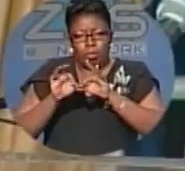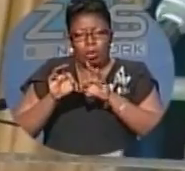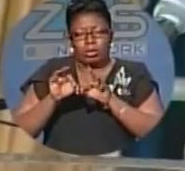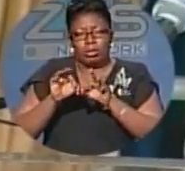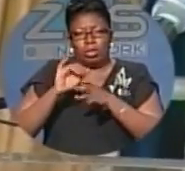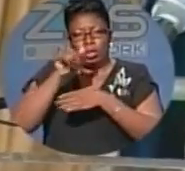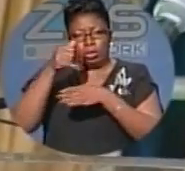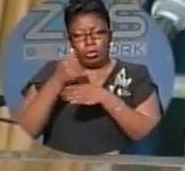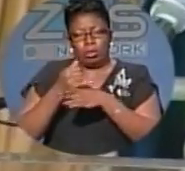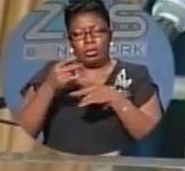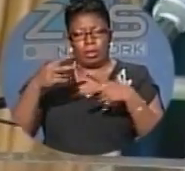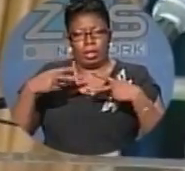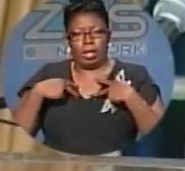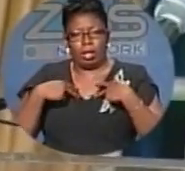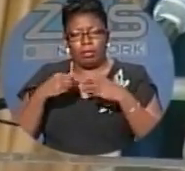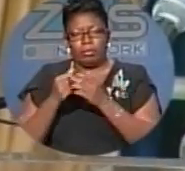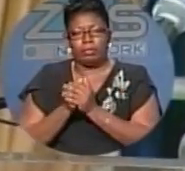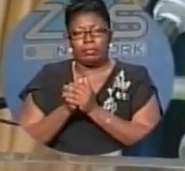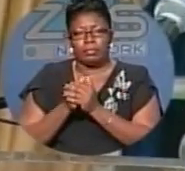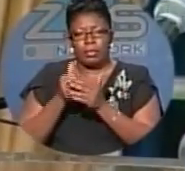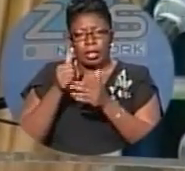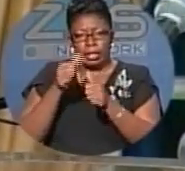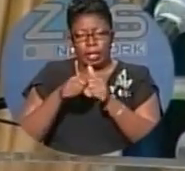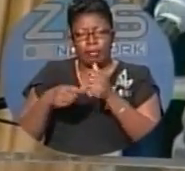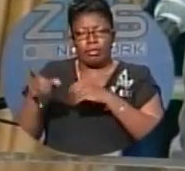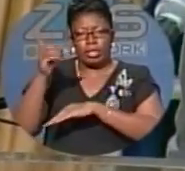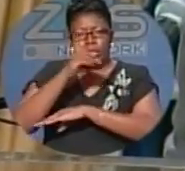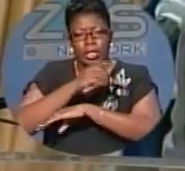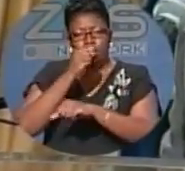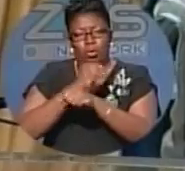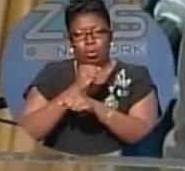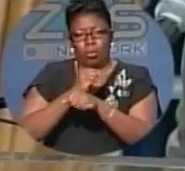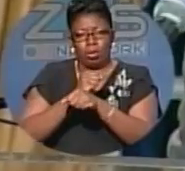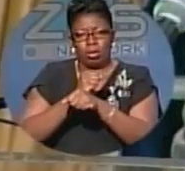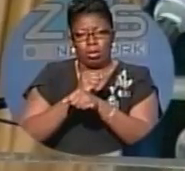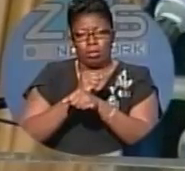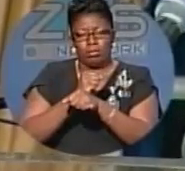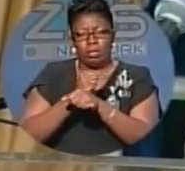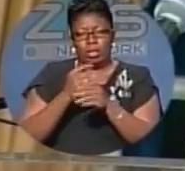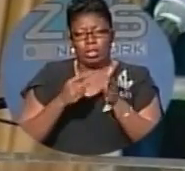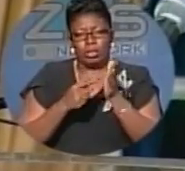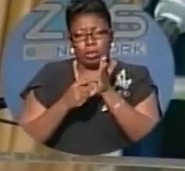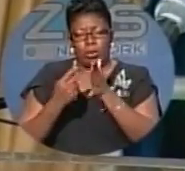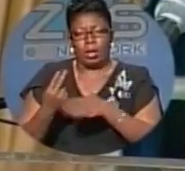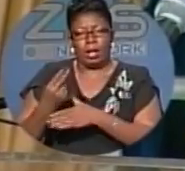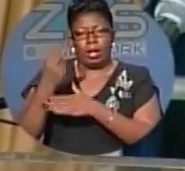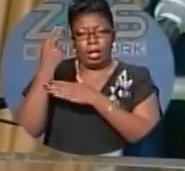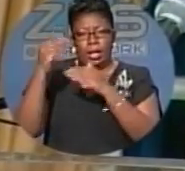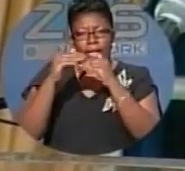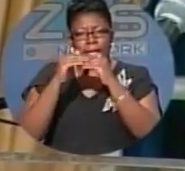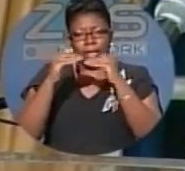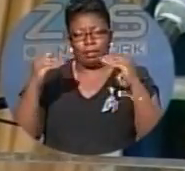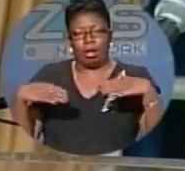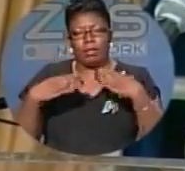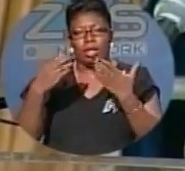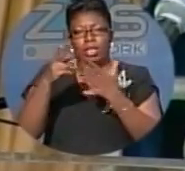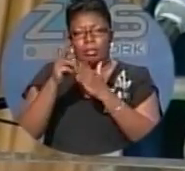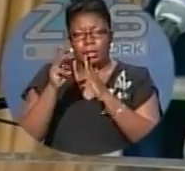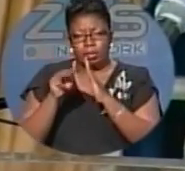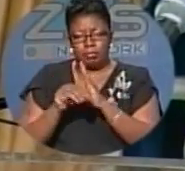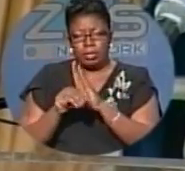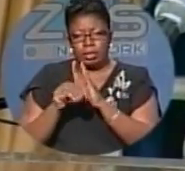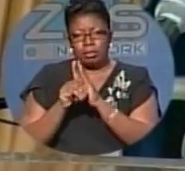of you supports our mission every day in work that reflects a high level of commitment, dedication,